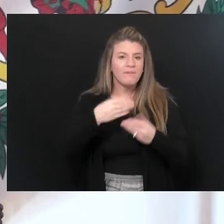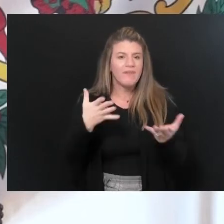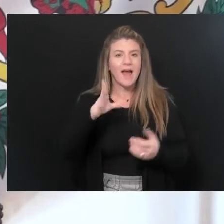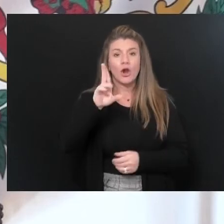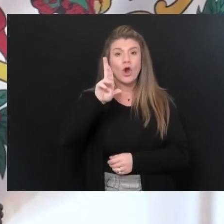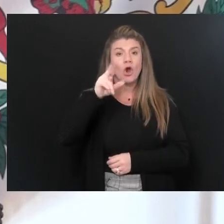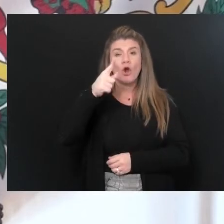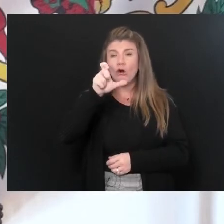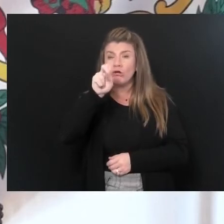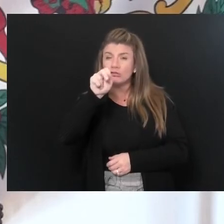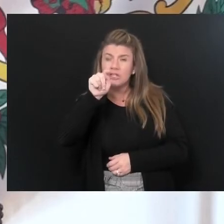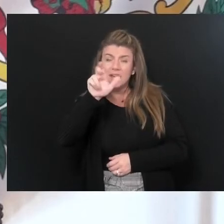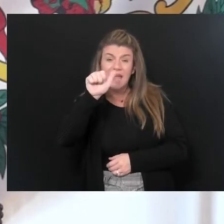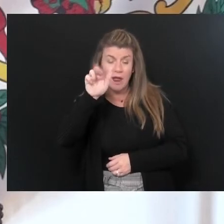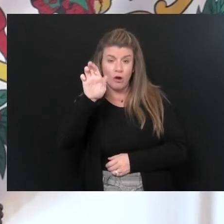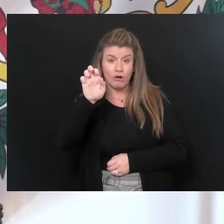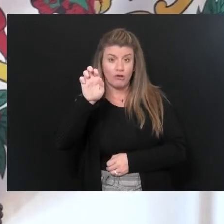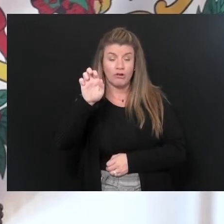care, and